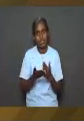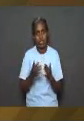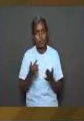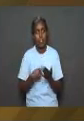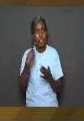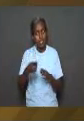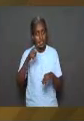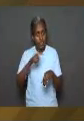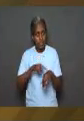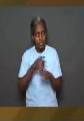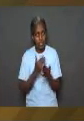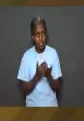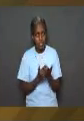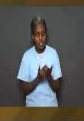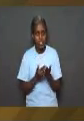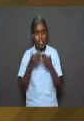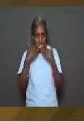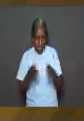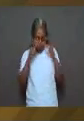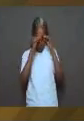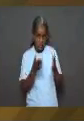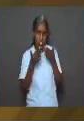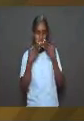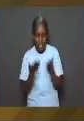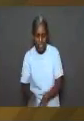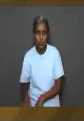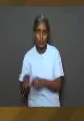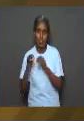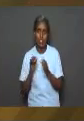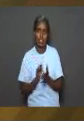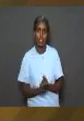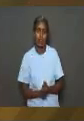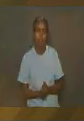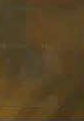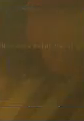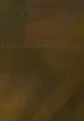Until next lesson, thank you, teacher. Thank you, students.